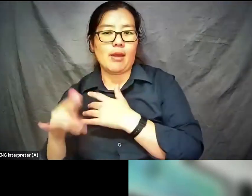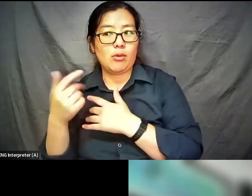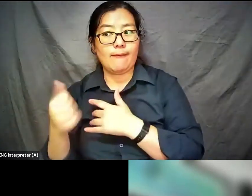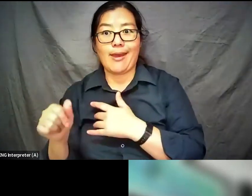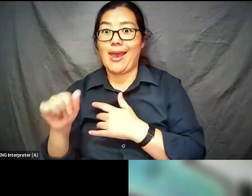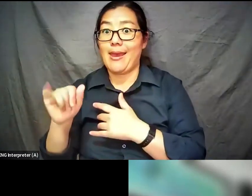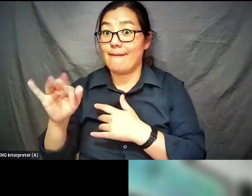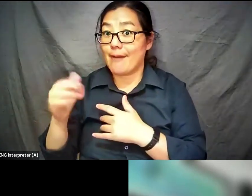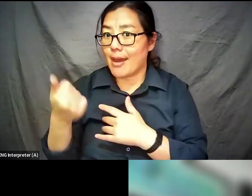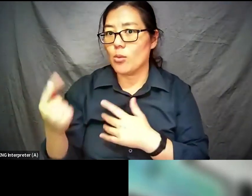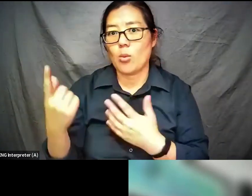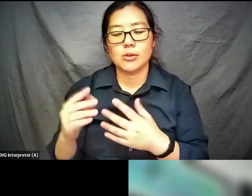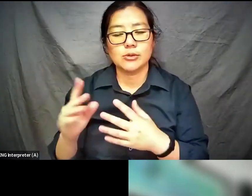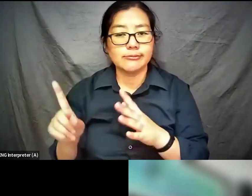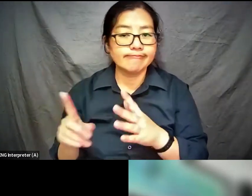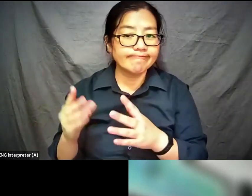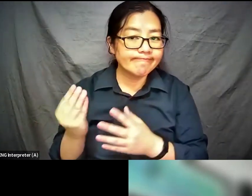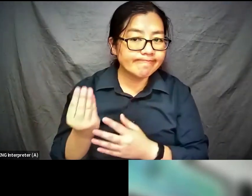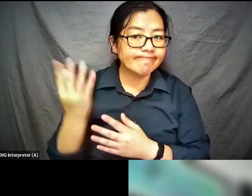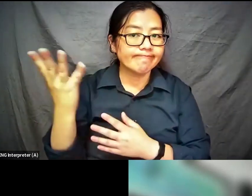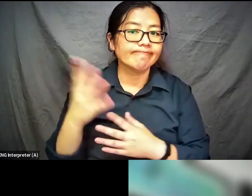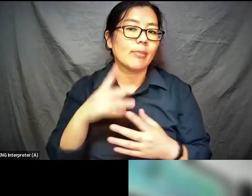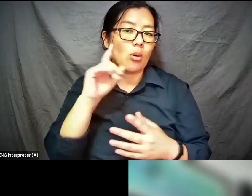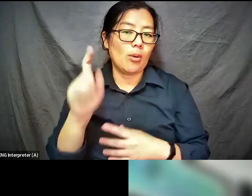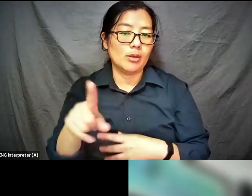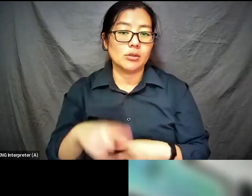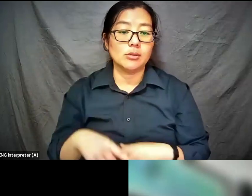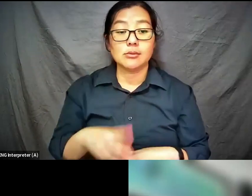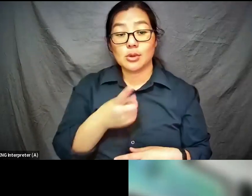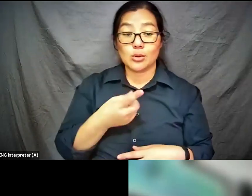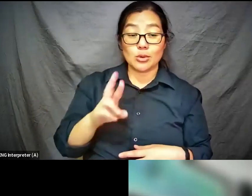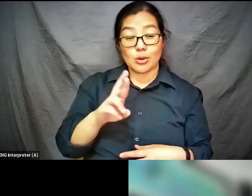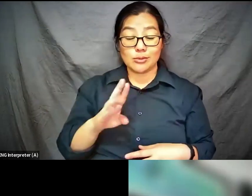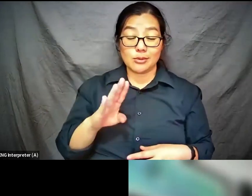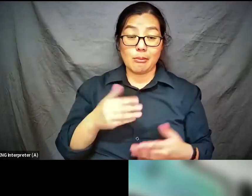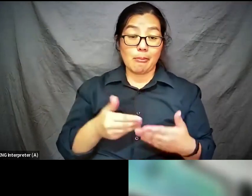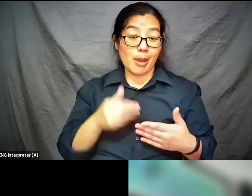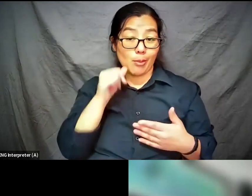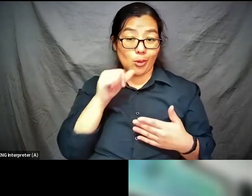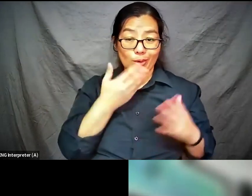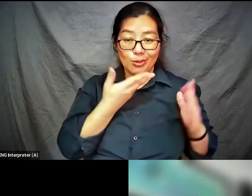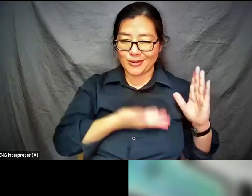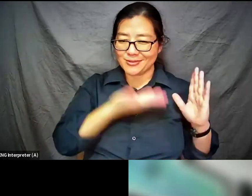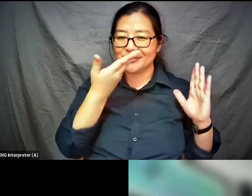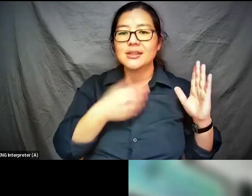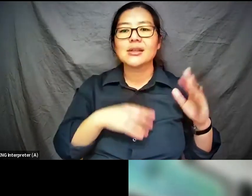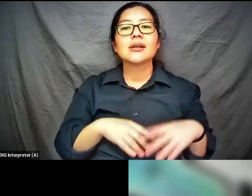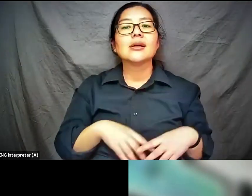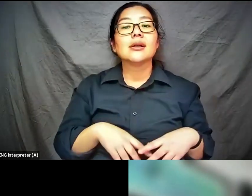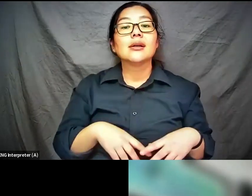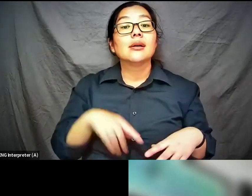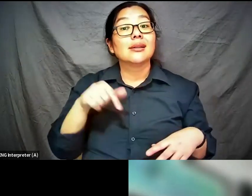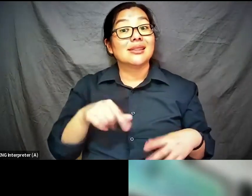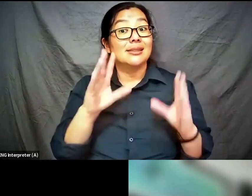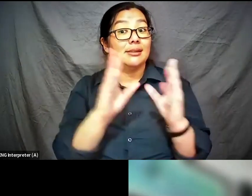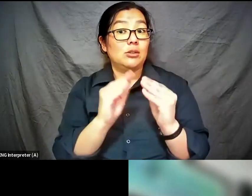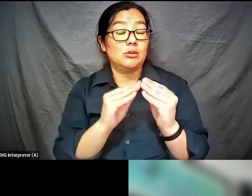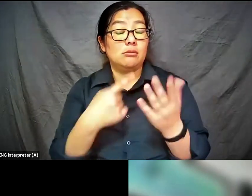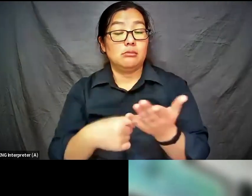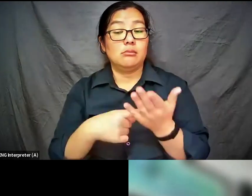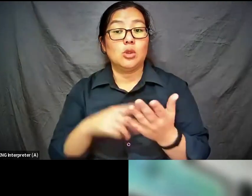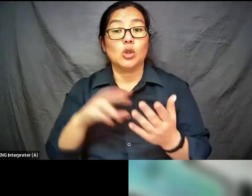collective story, as opposed to being held by some big places that's going to tell your own story for you. It's a place to hold